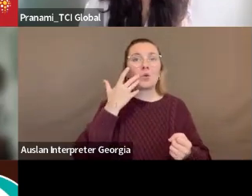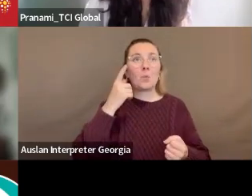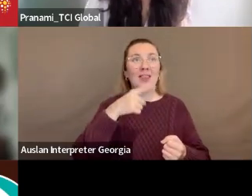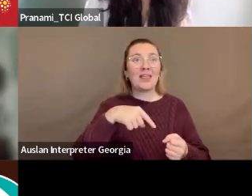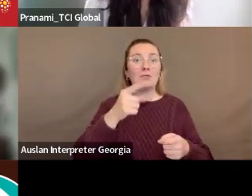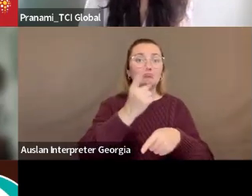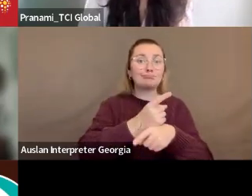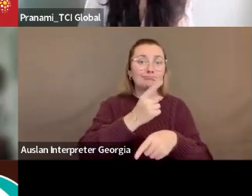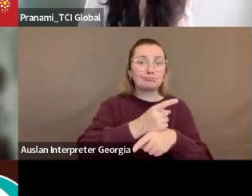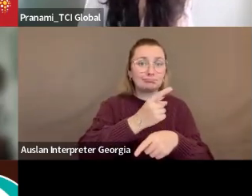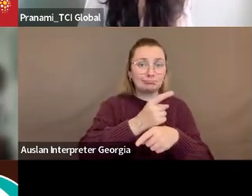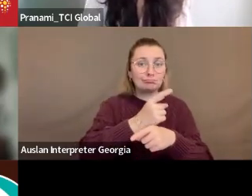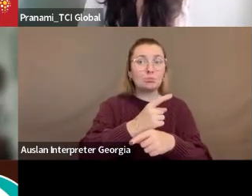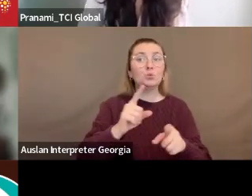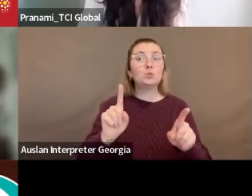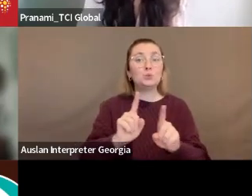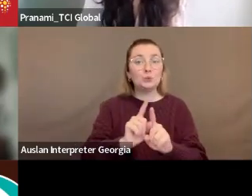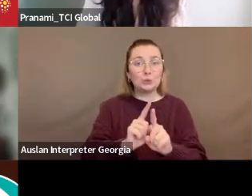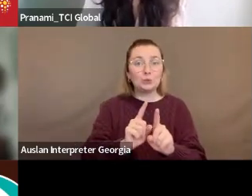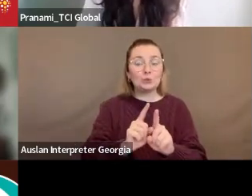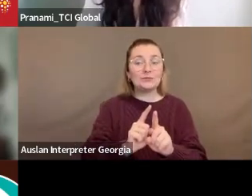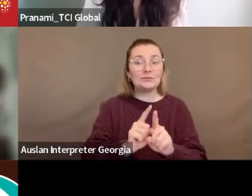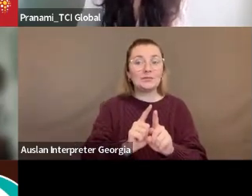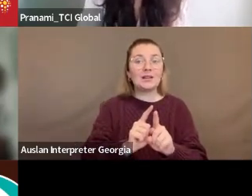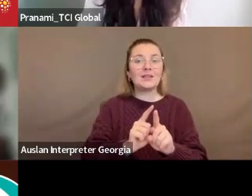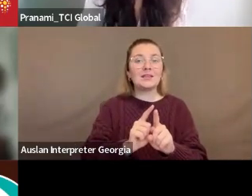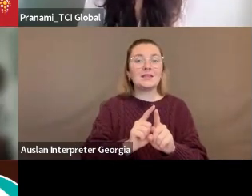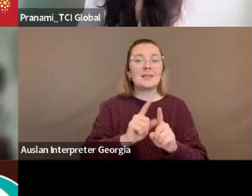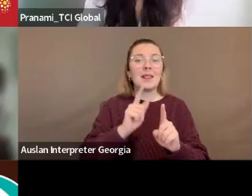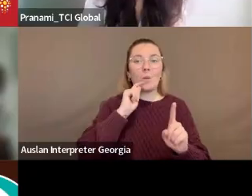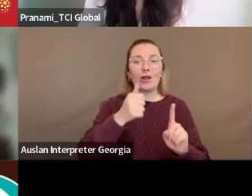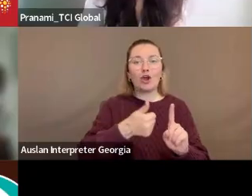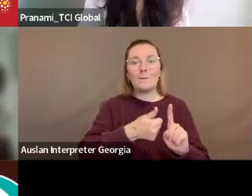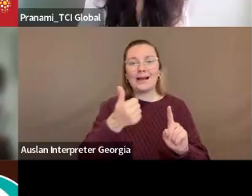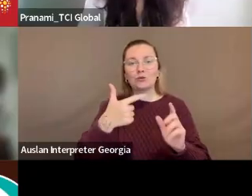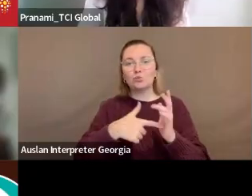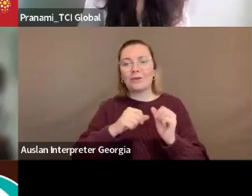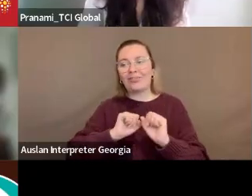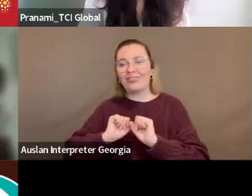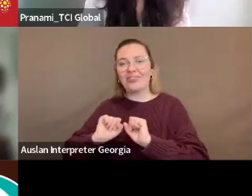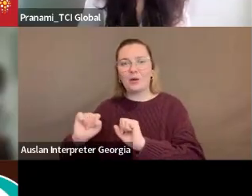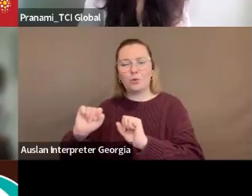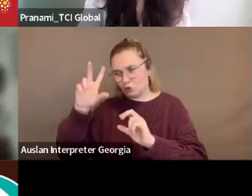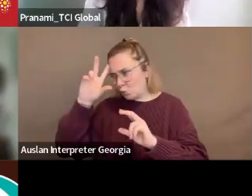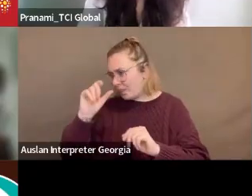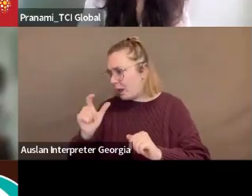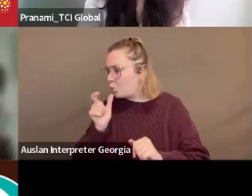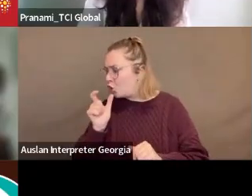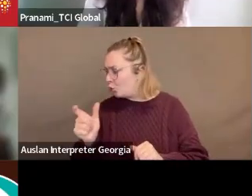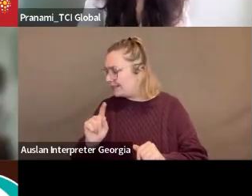speaking, they also going to their donor, to their, what do you call that?